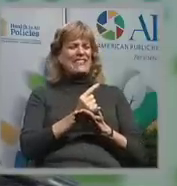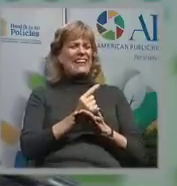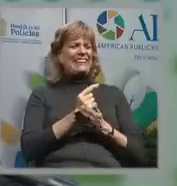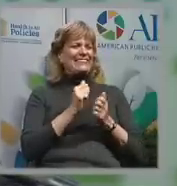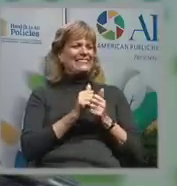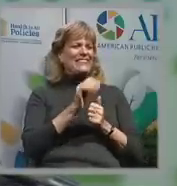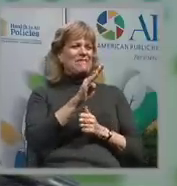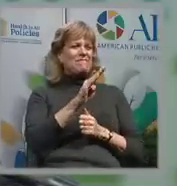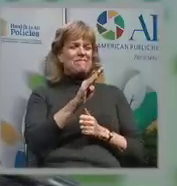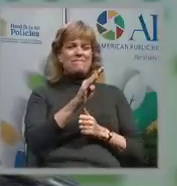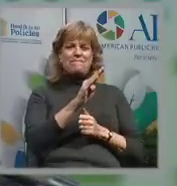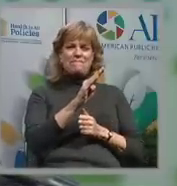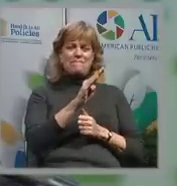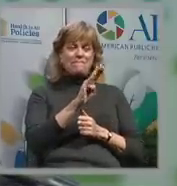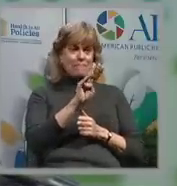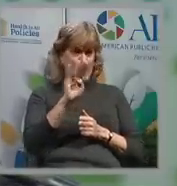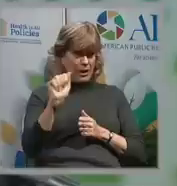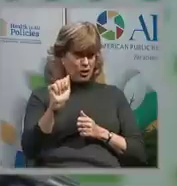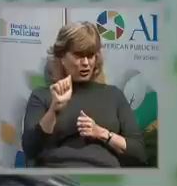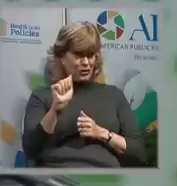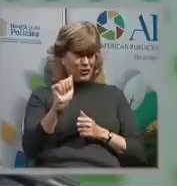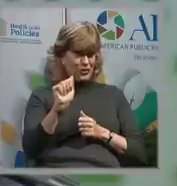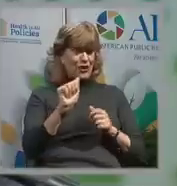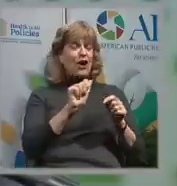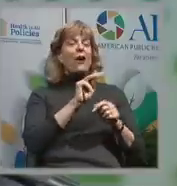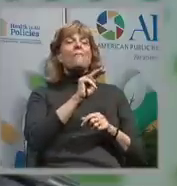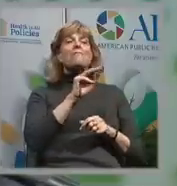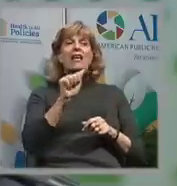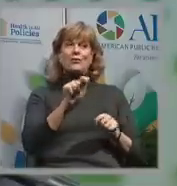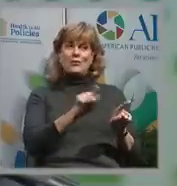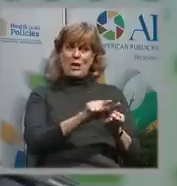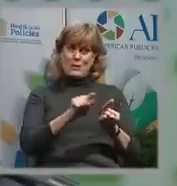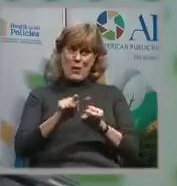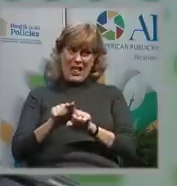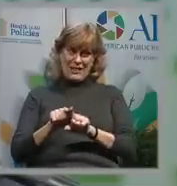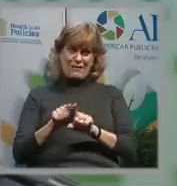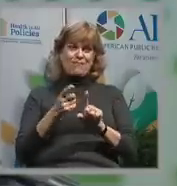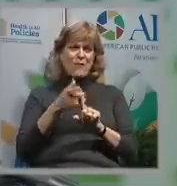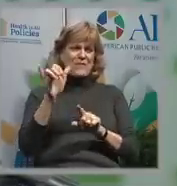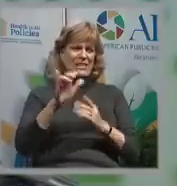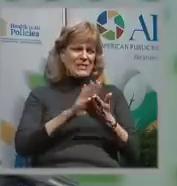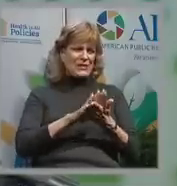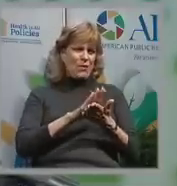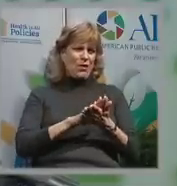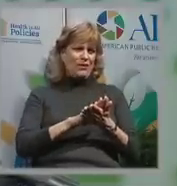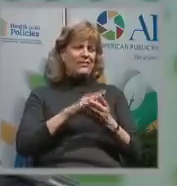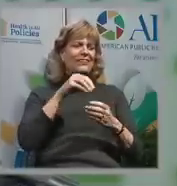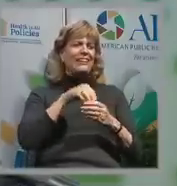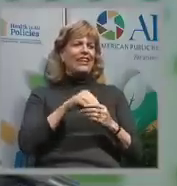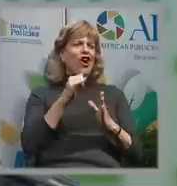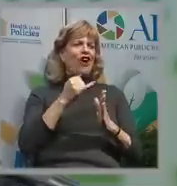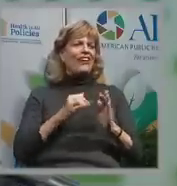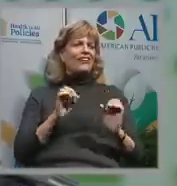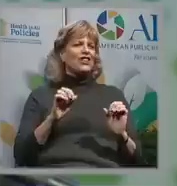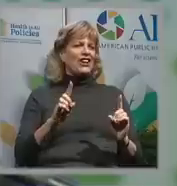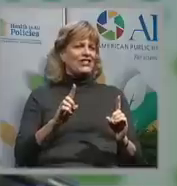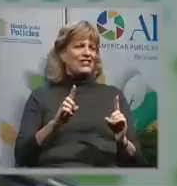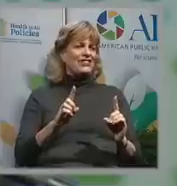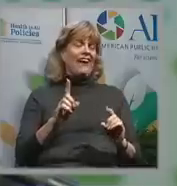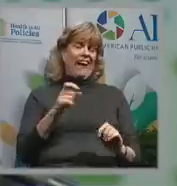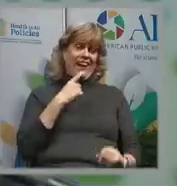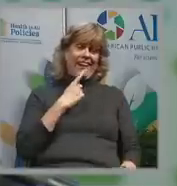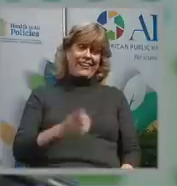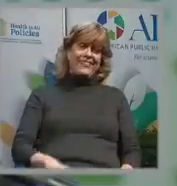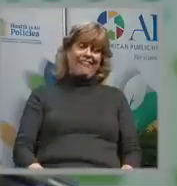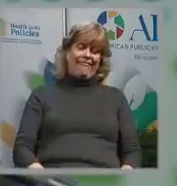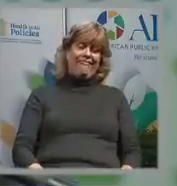with her bachelor's degree, but also a master's degree in art education. I got to tell